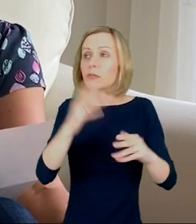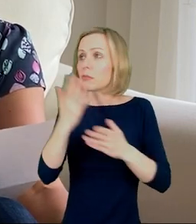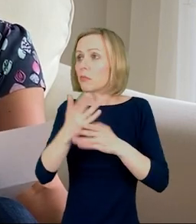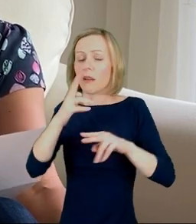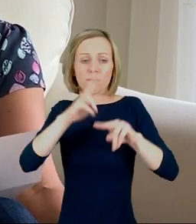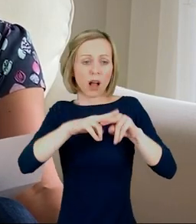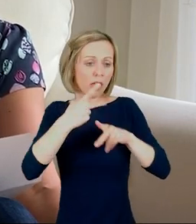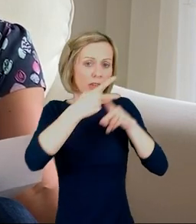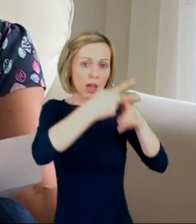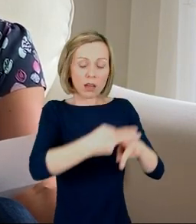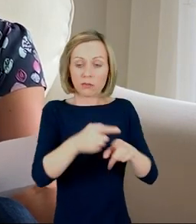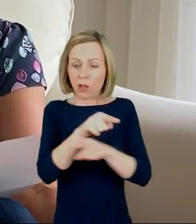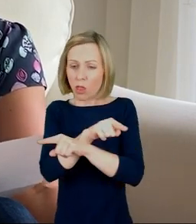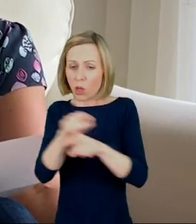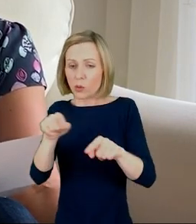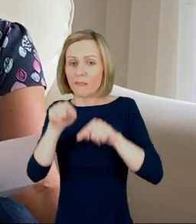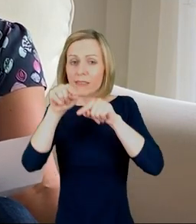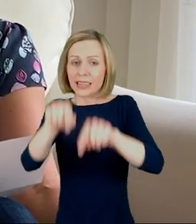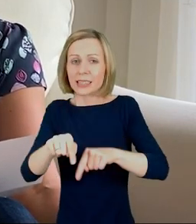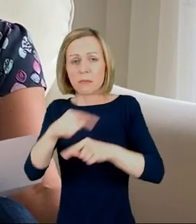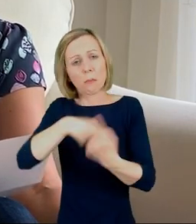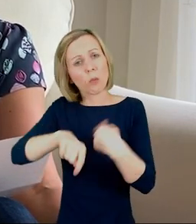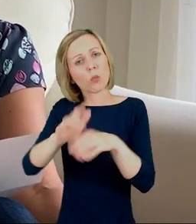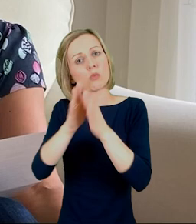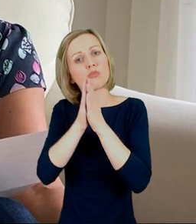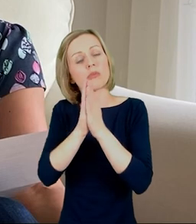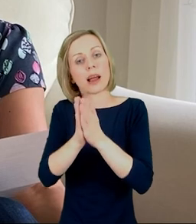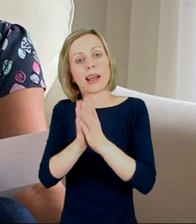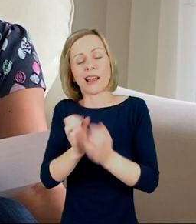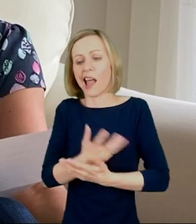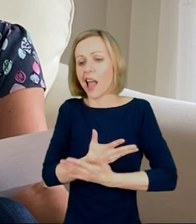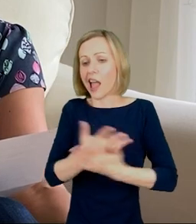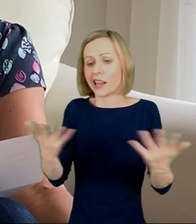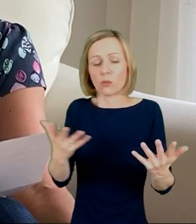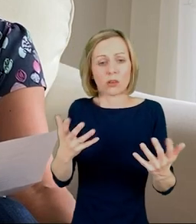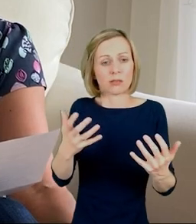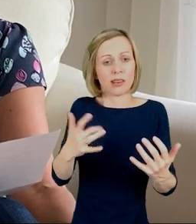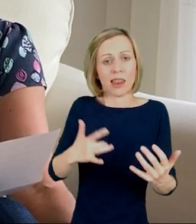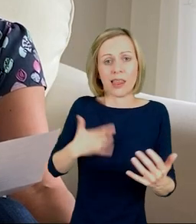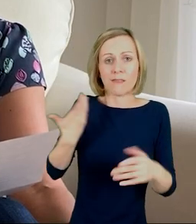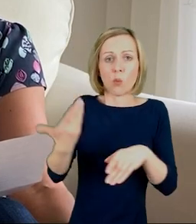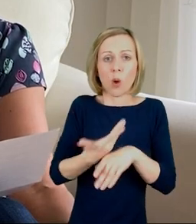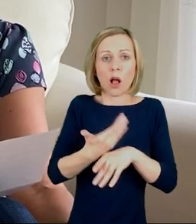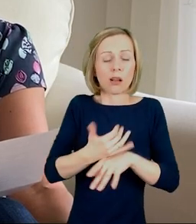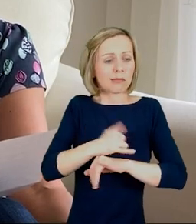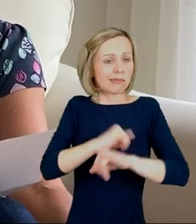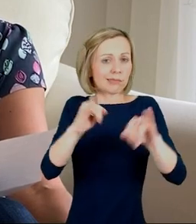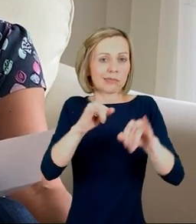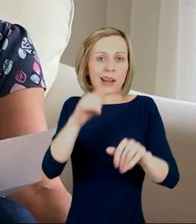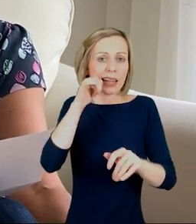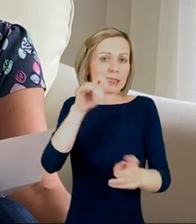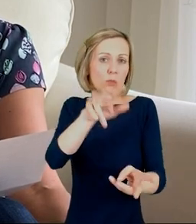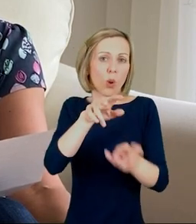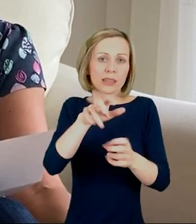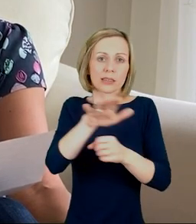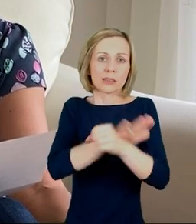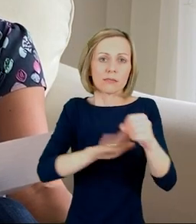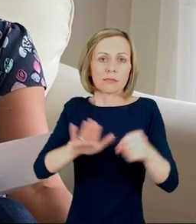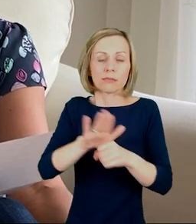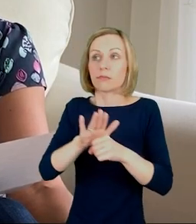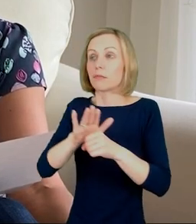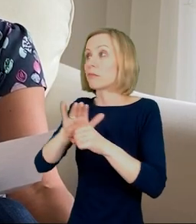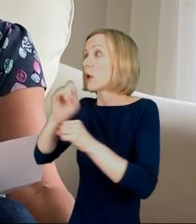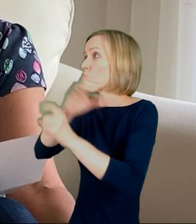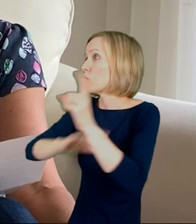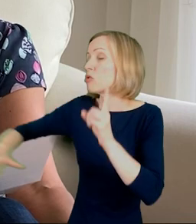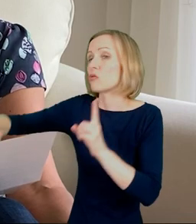of modern slavery. We lift up to you those living and working in exploitative conditions. Surround them with your presence